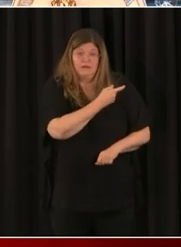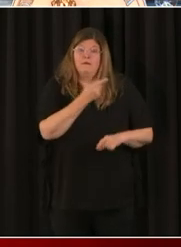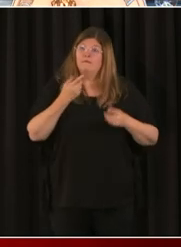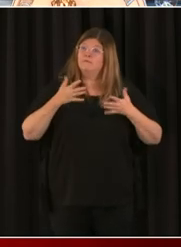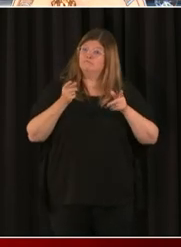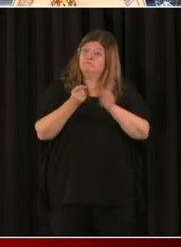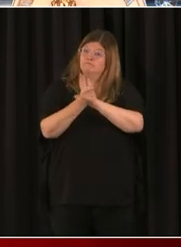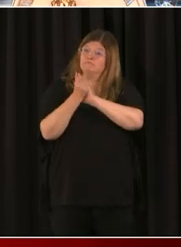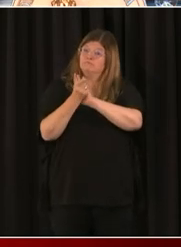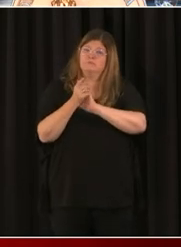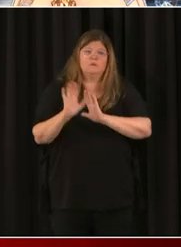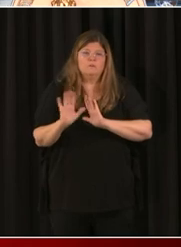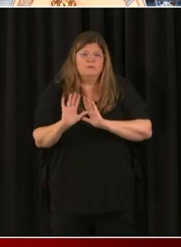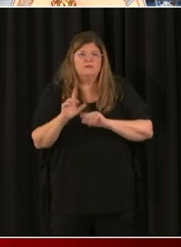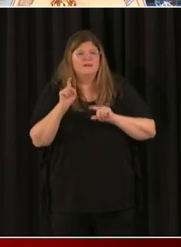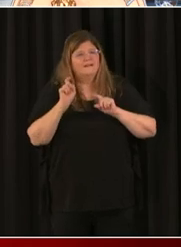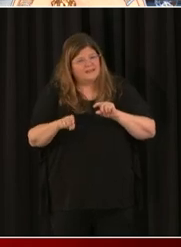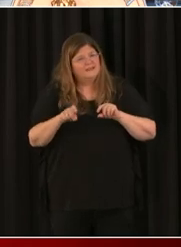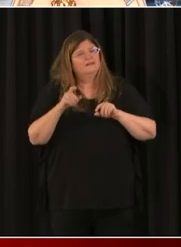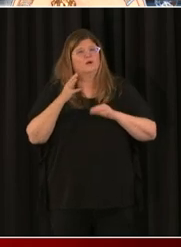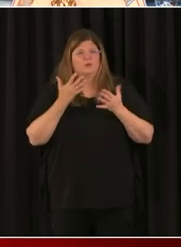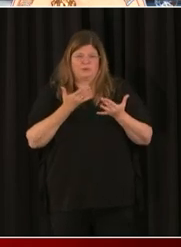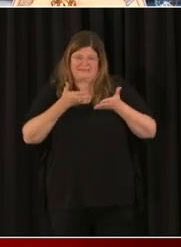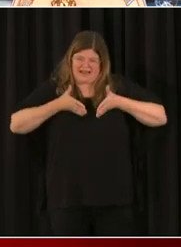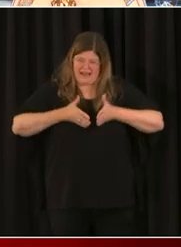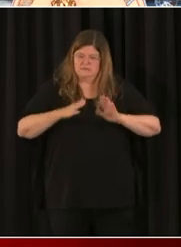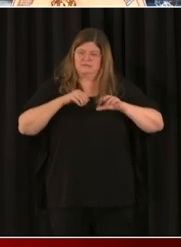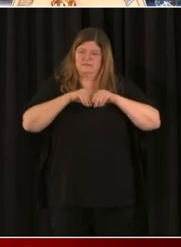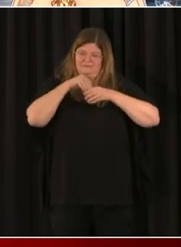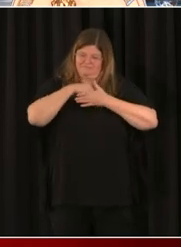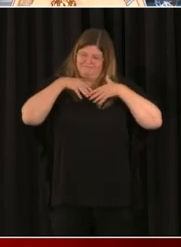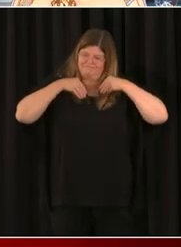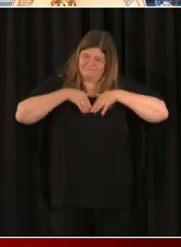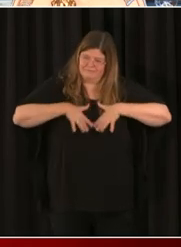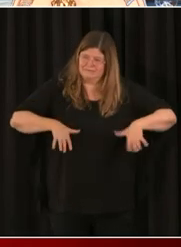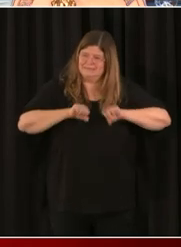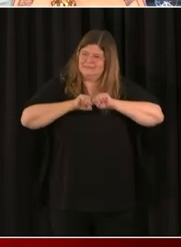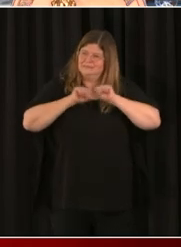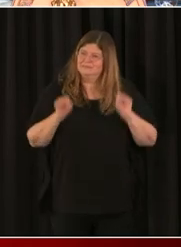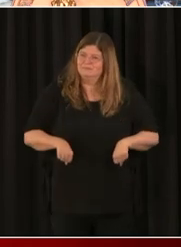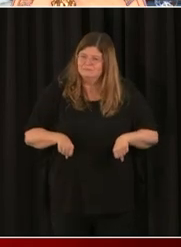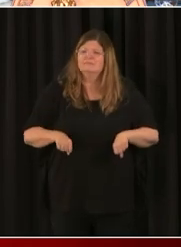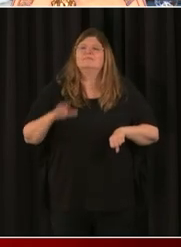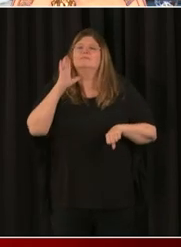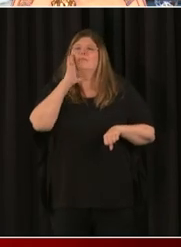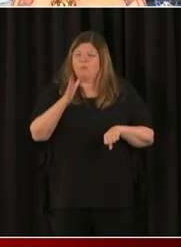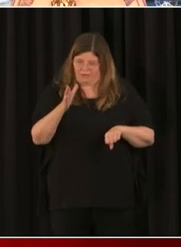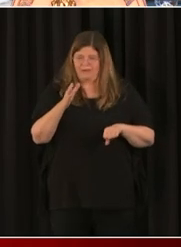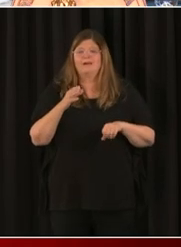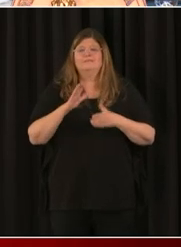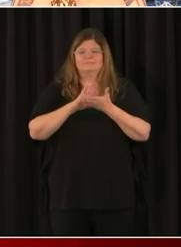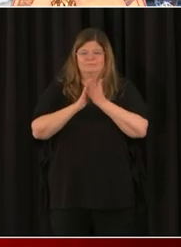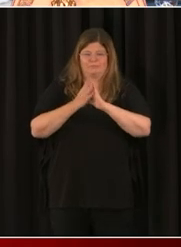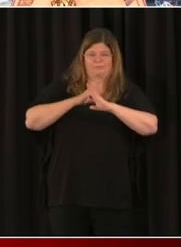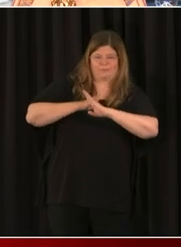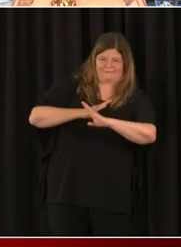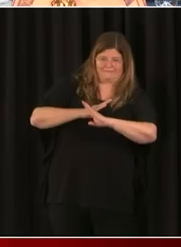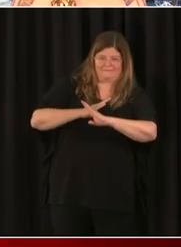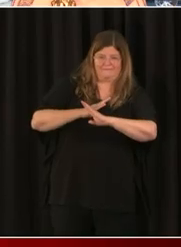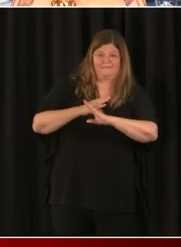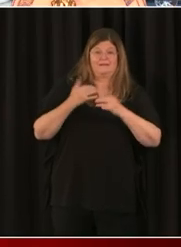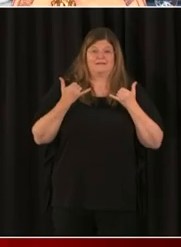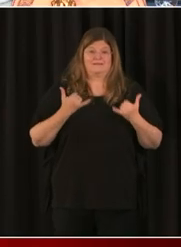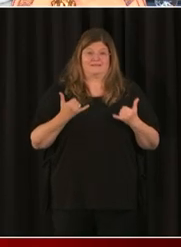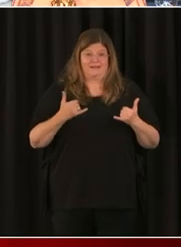And that's all I'll say about that, because Dr. Nesbitt will talk about that. Now let me move to public